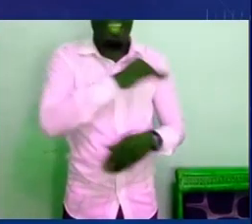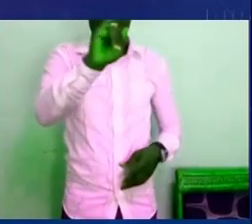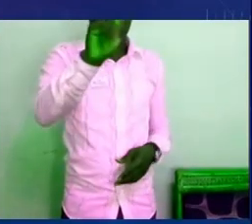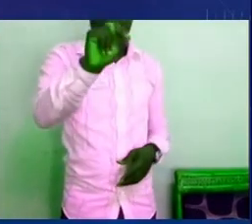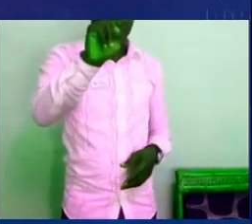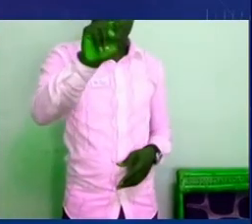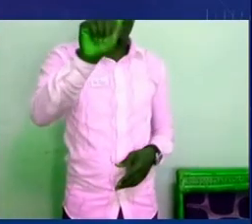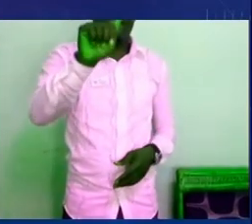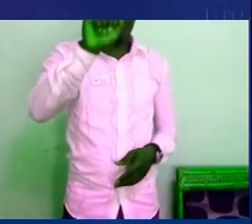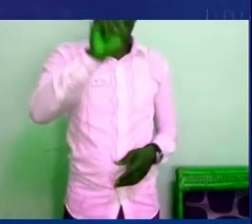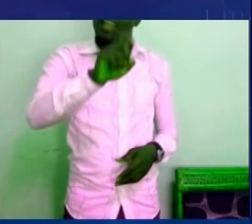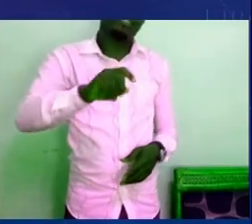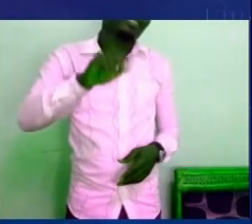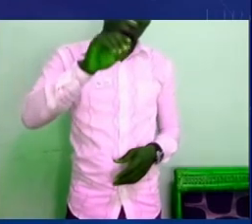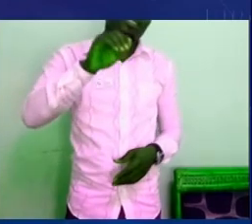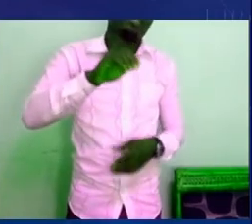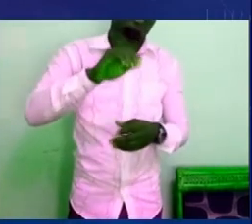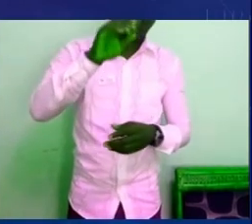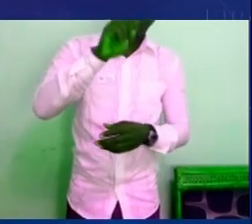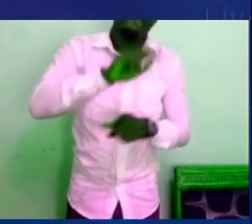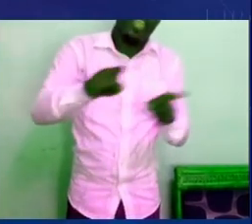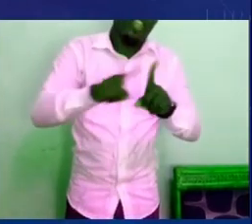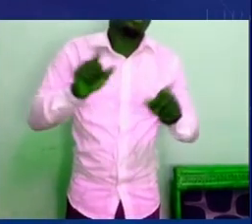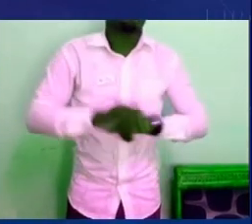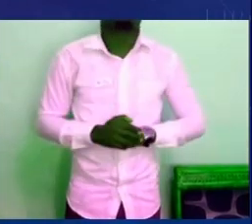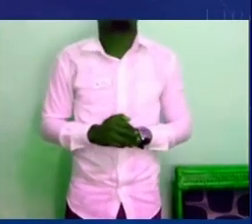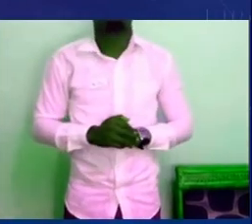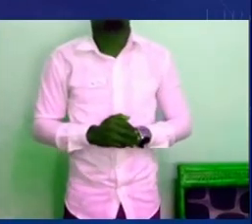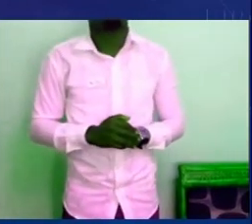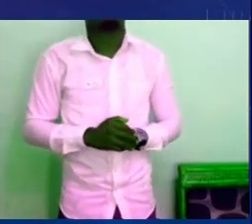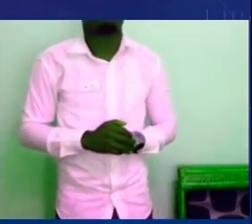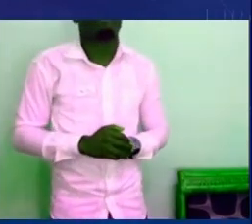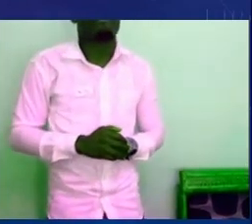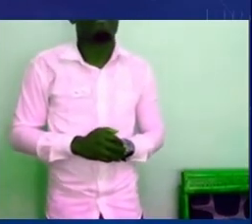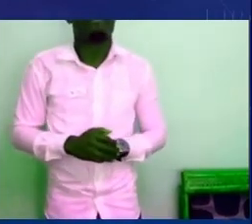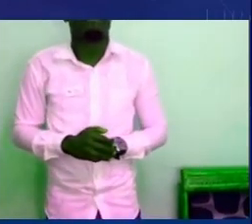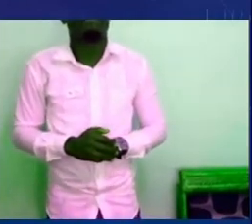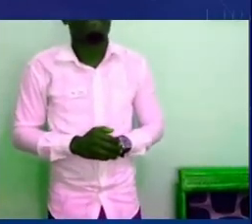the variations, direct and inverse variations.